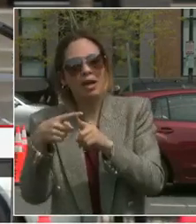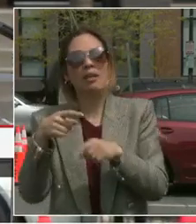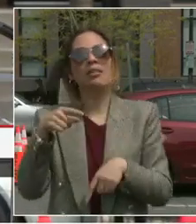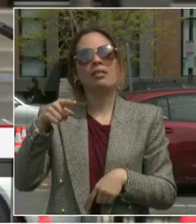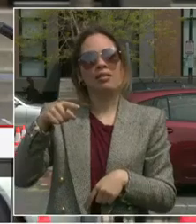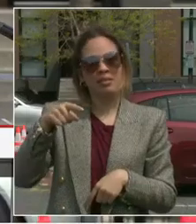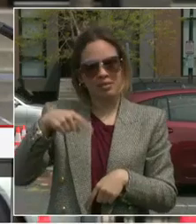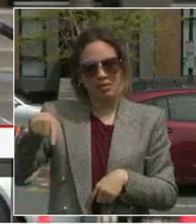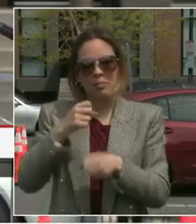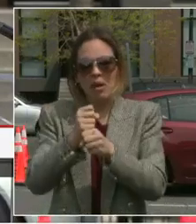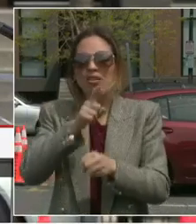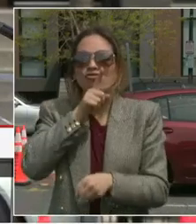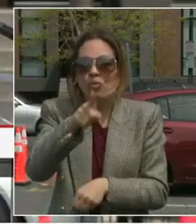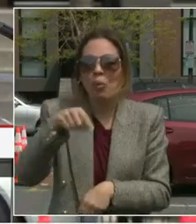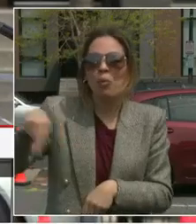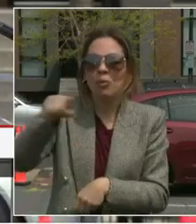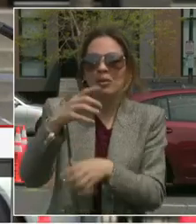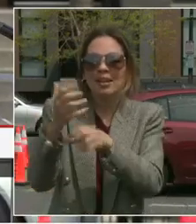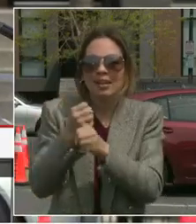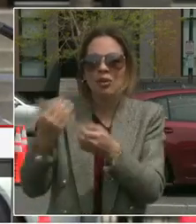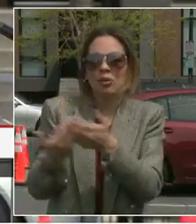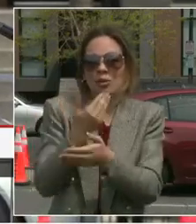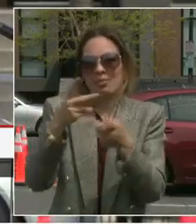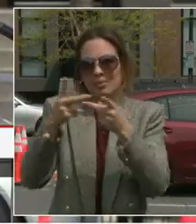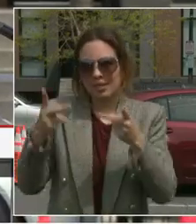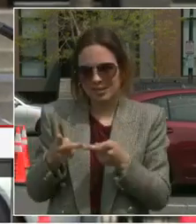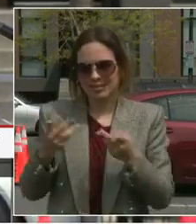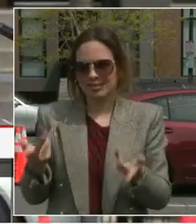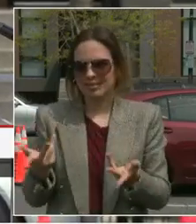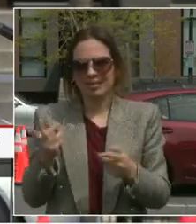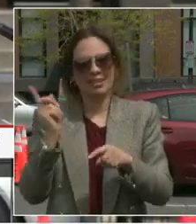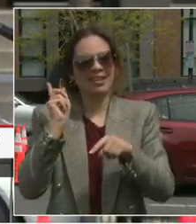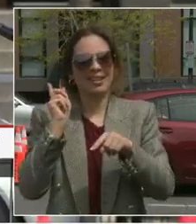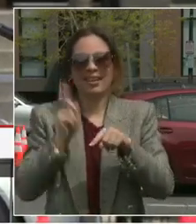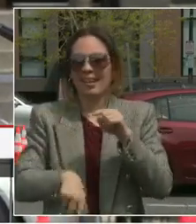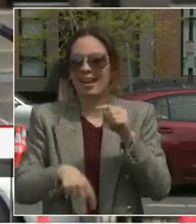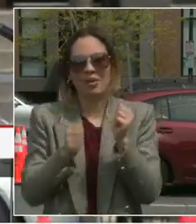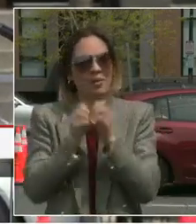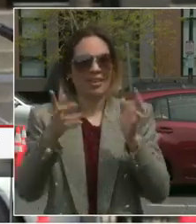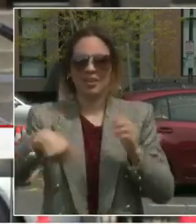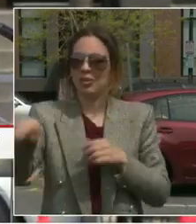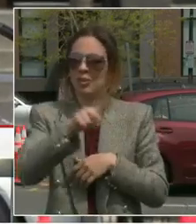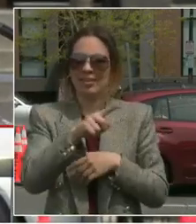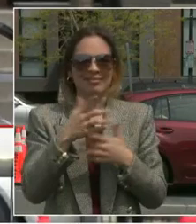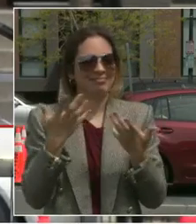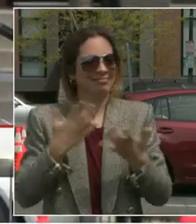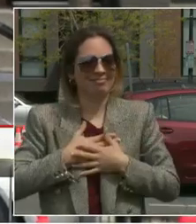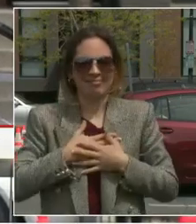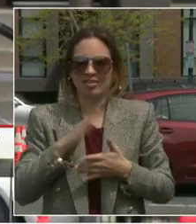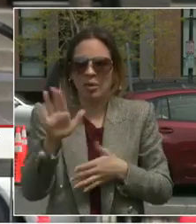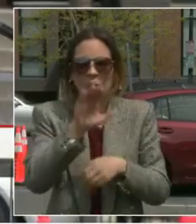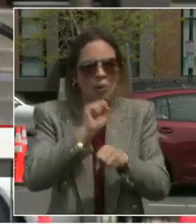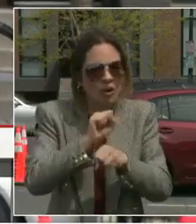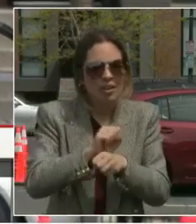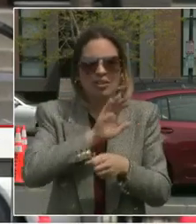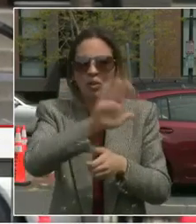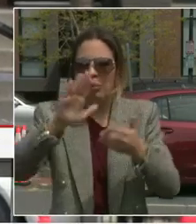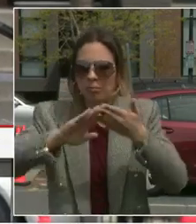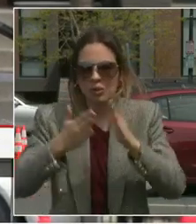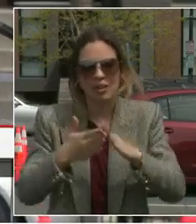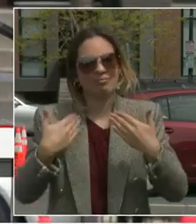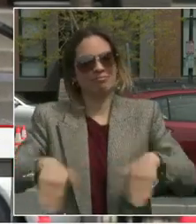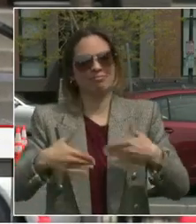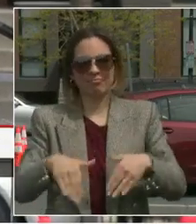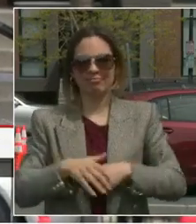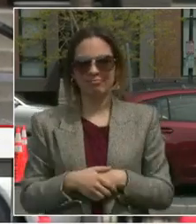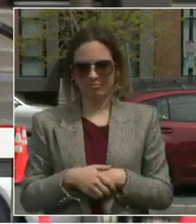a place that is home. So thank you we could not do what we do without the work of our entire community. So the story of this